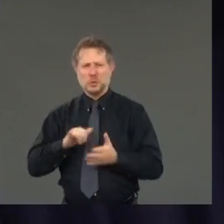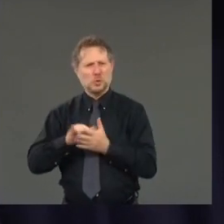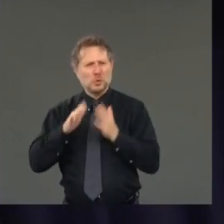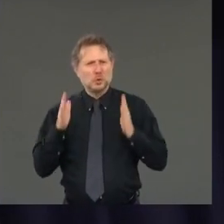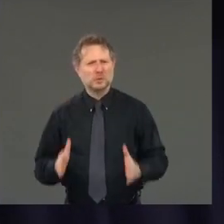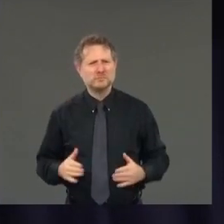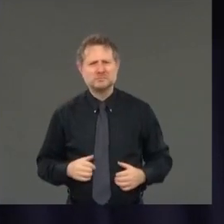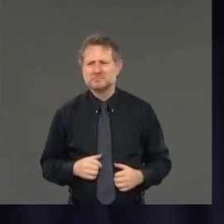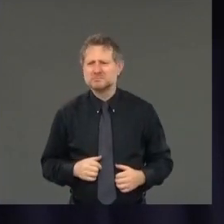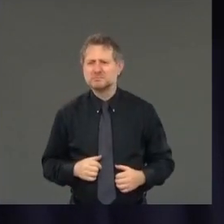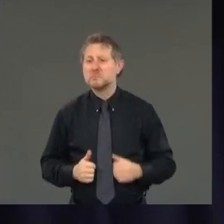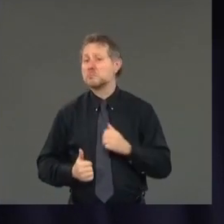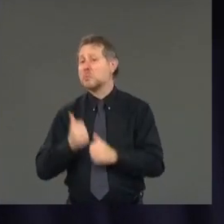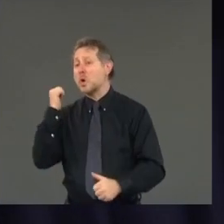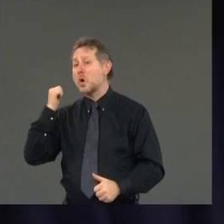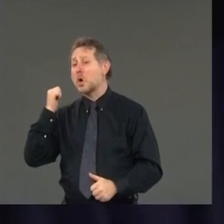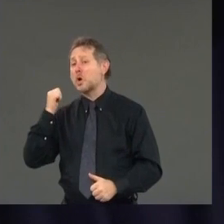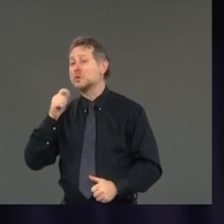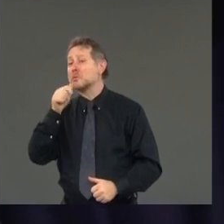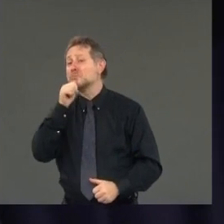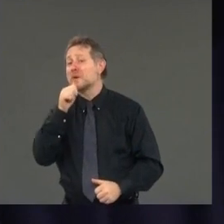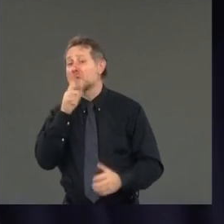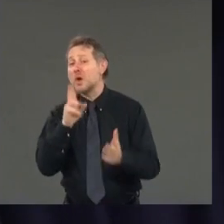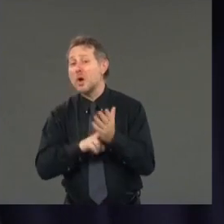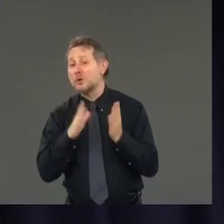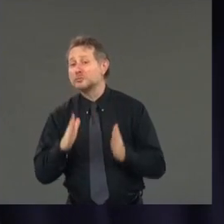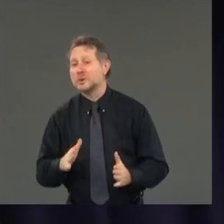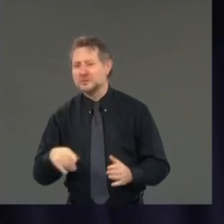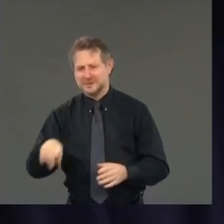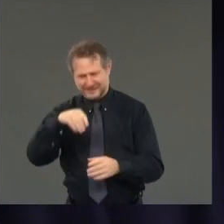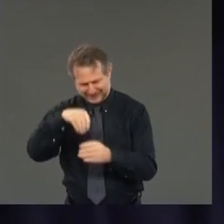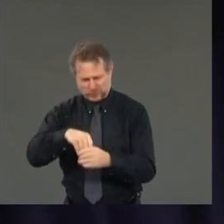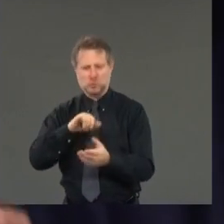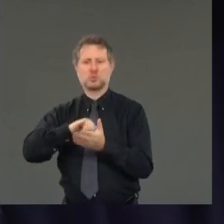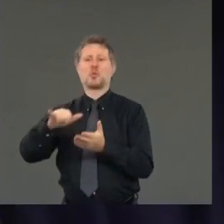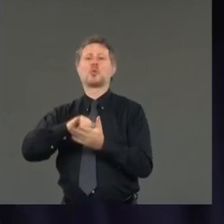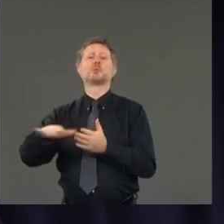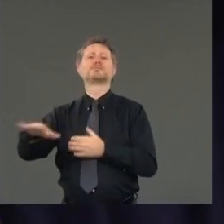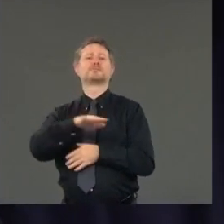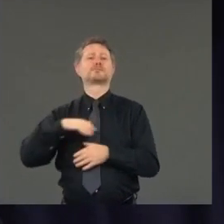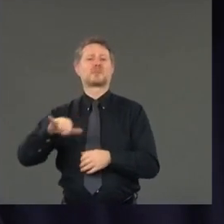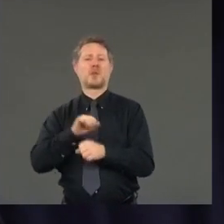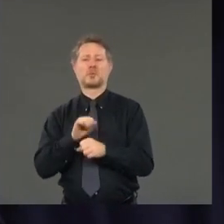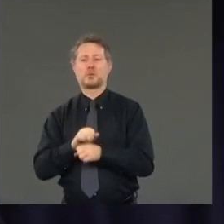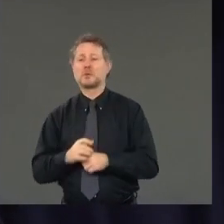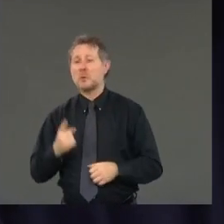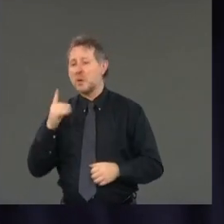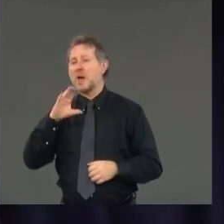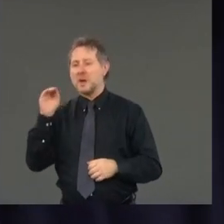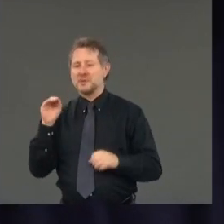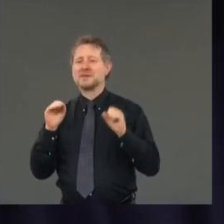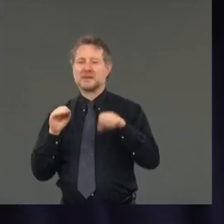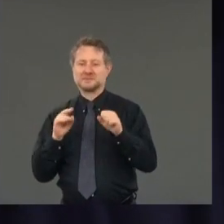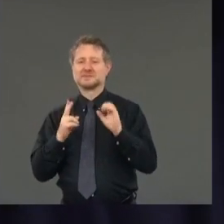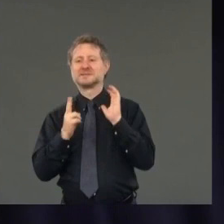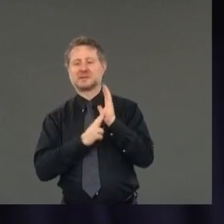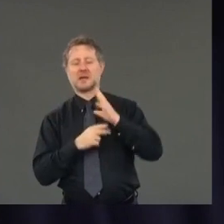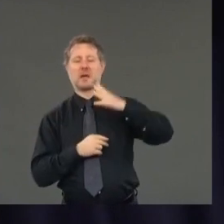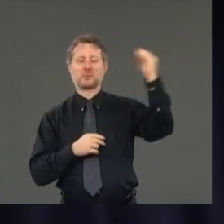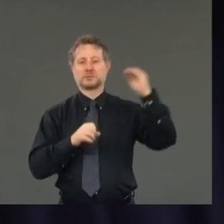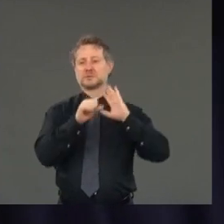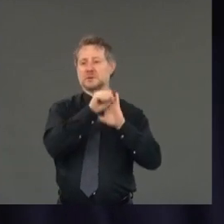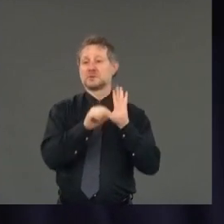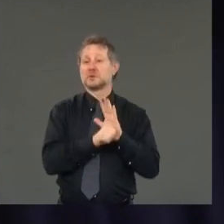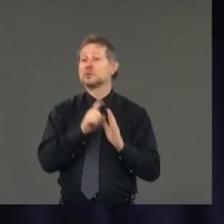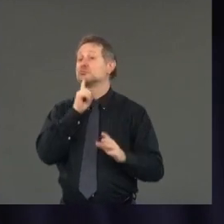vast majority of the private contractors are using New York State employees. One contractor did some subcontractors, but again, our priority